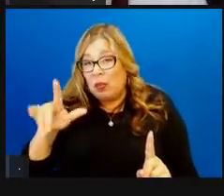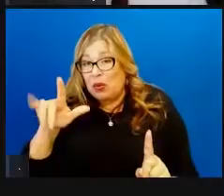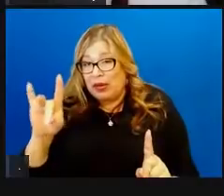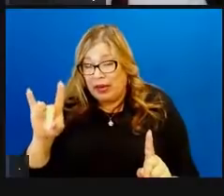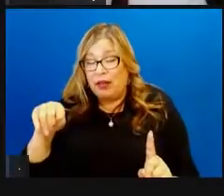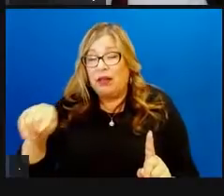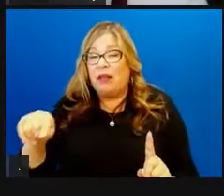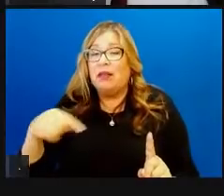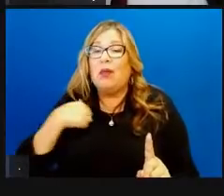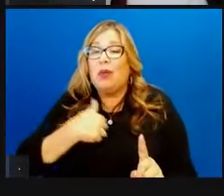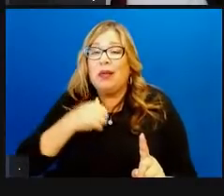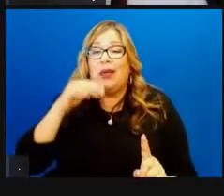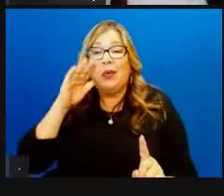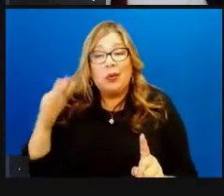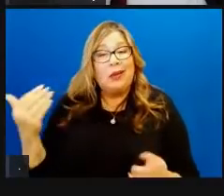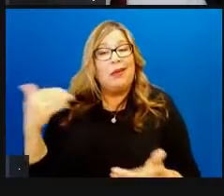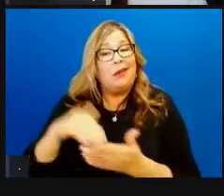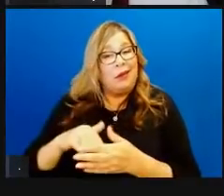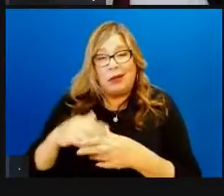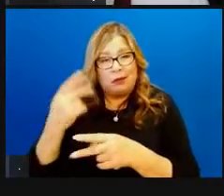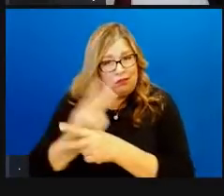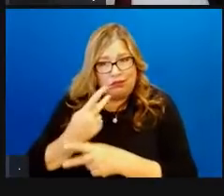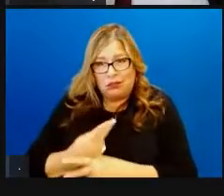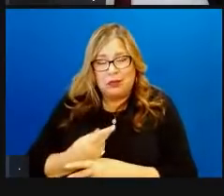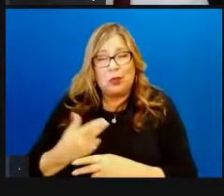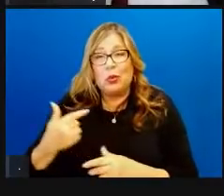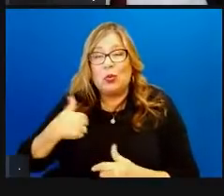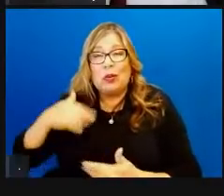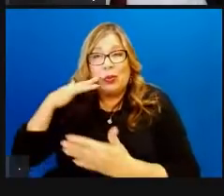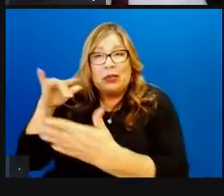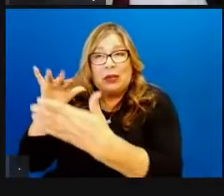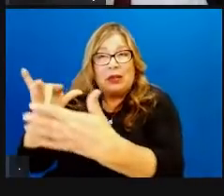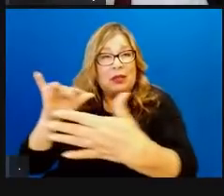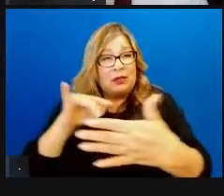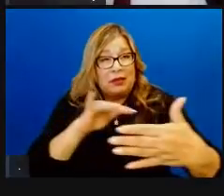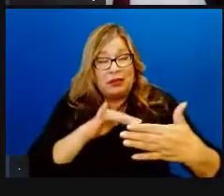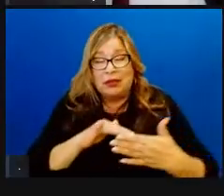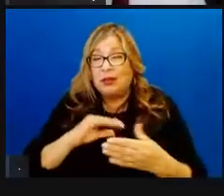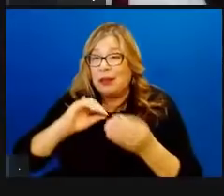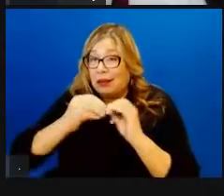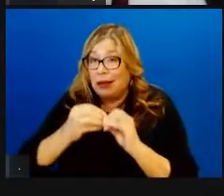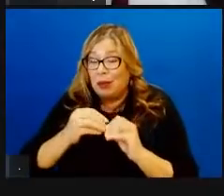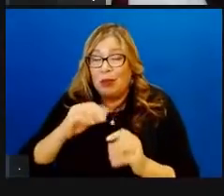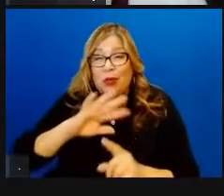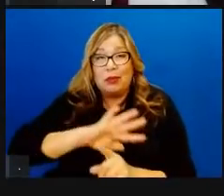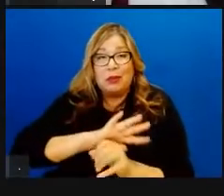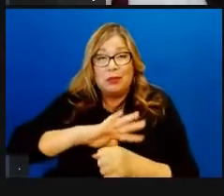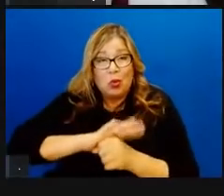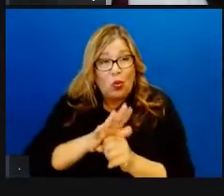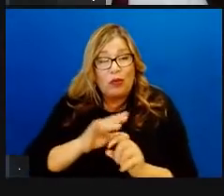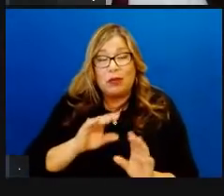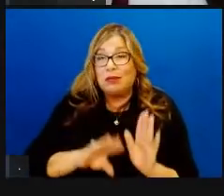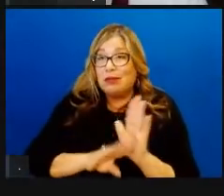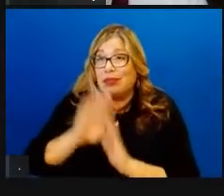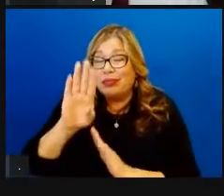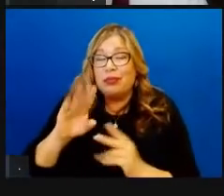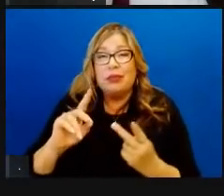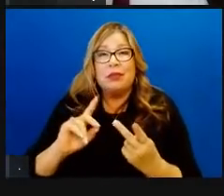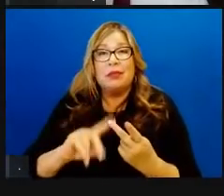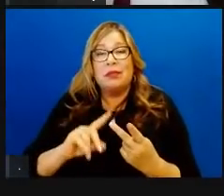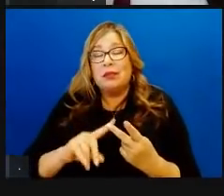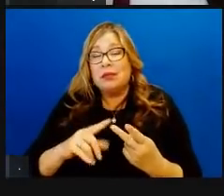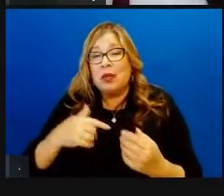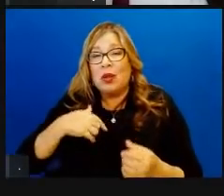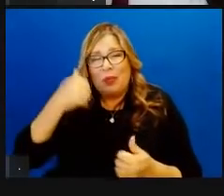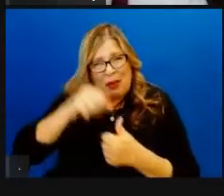means we're gonna look at information on case rates, confirm what I just showed you that we believe is gonna happen. which are the